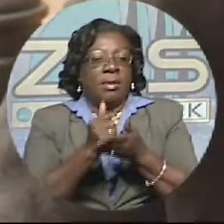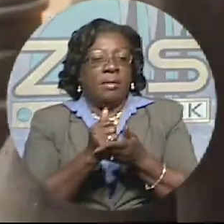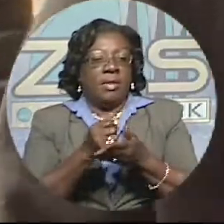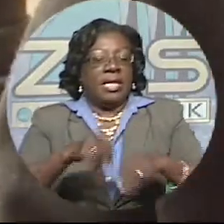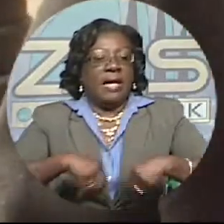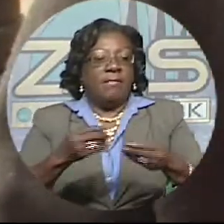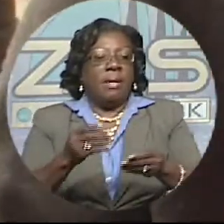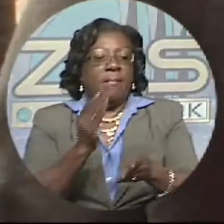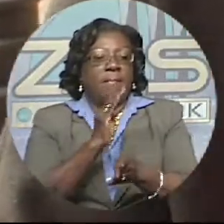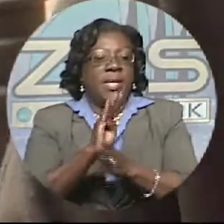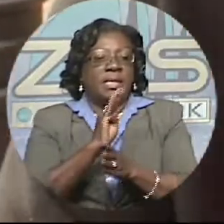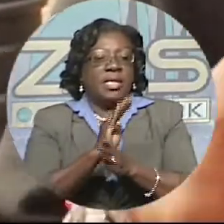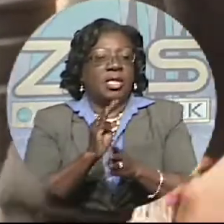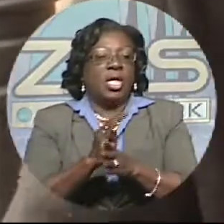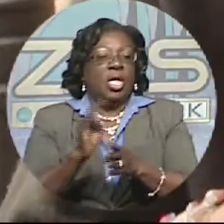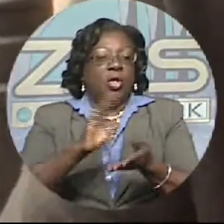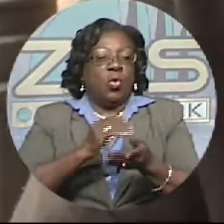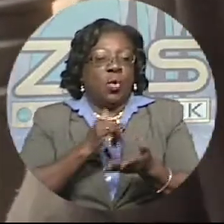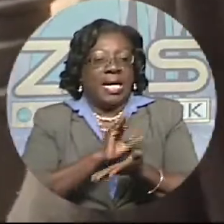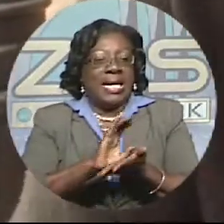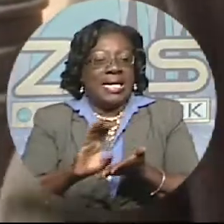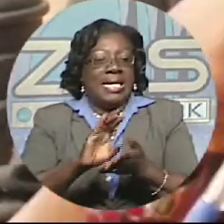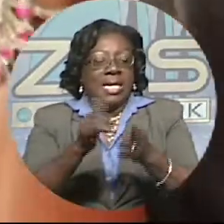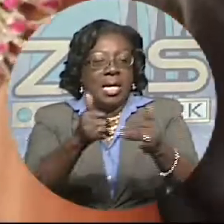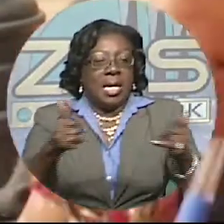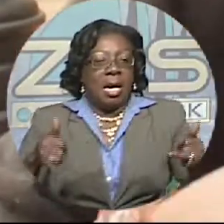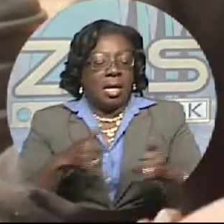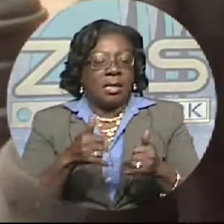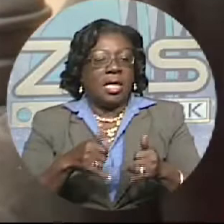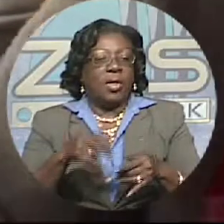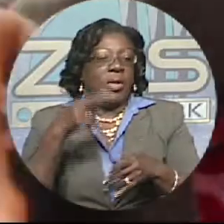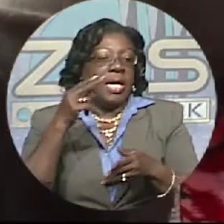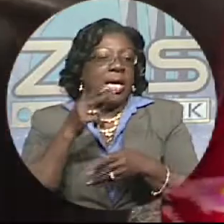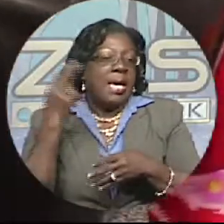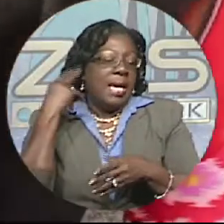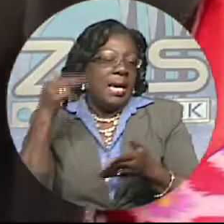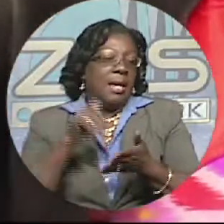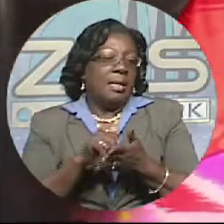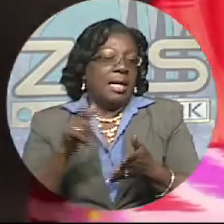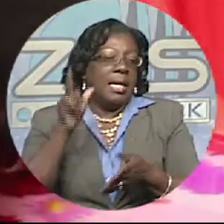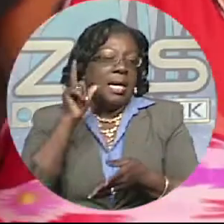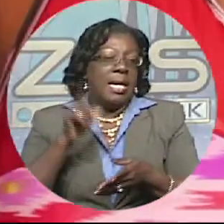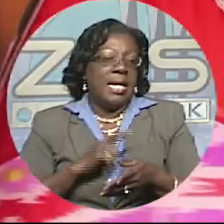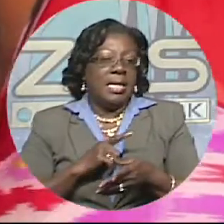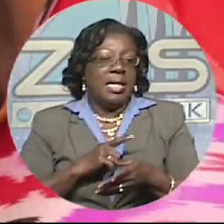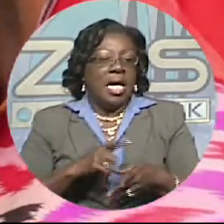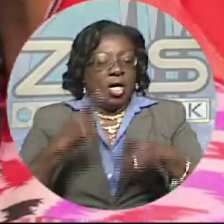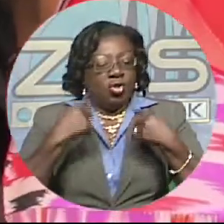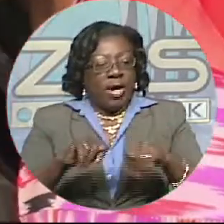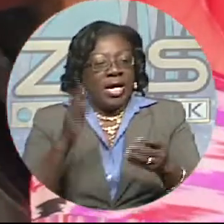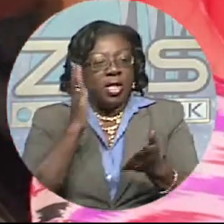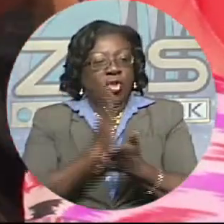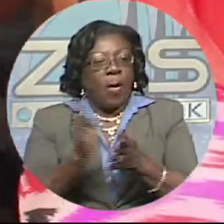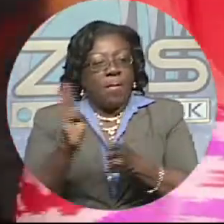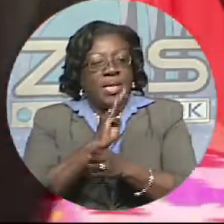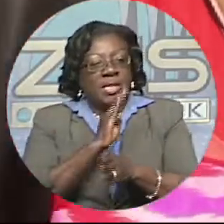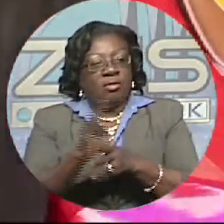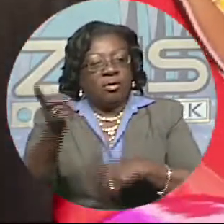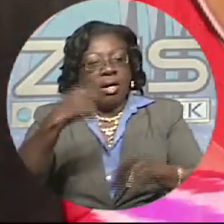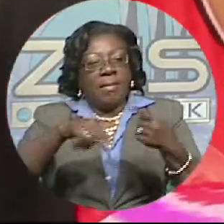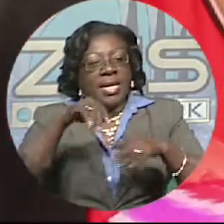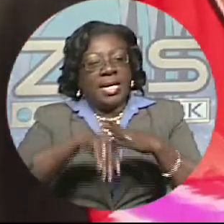the businesses. Okay, and to hear that lady get up on the radio and try to stop business from coming into to